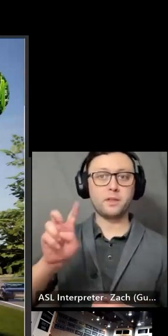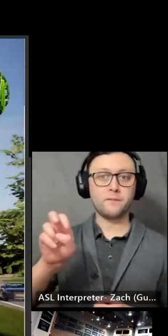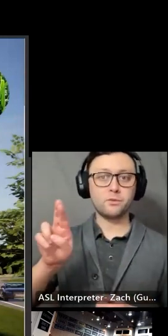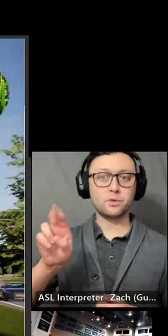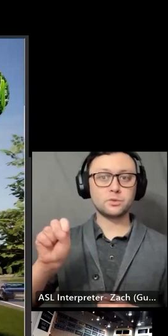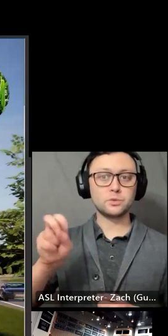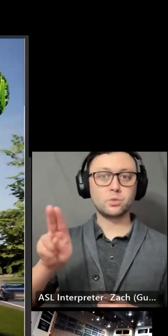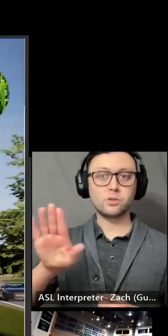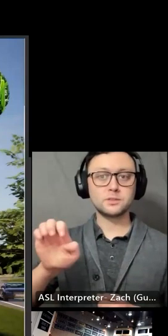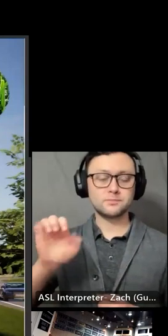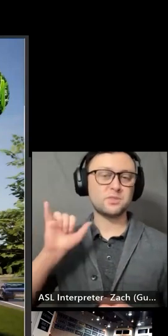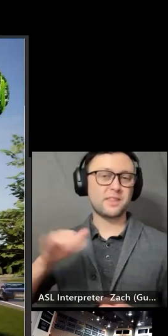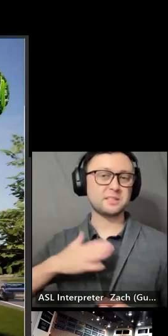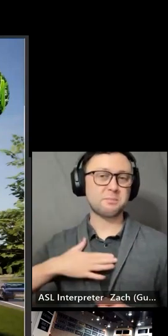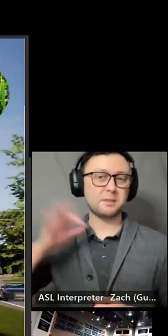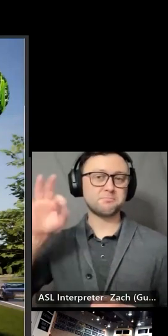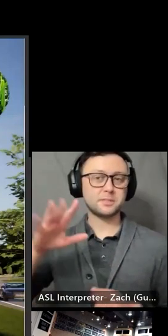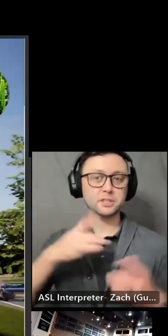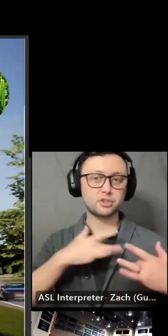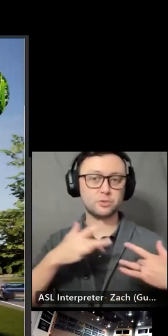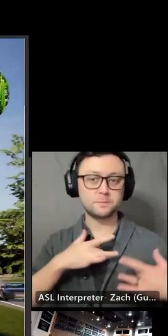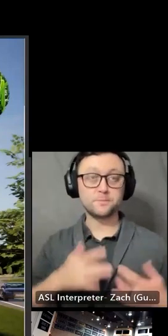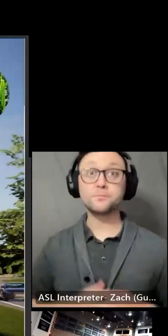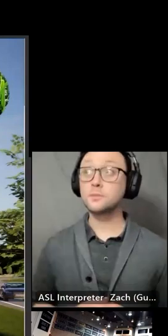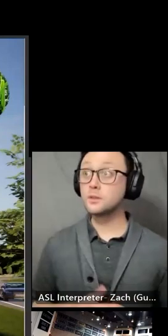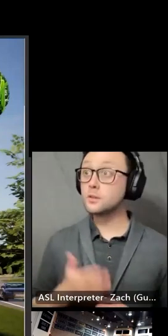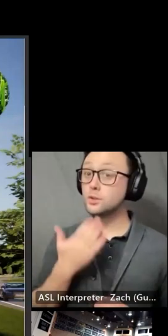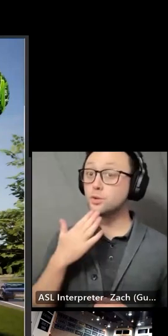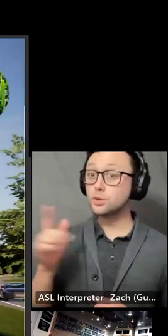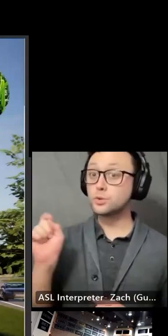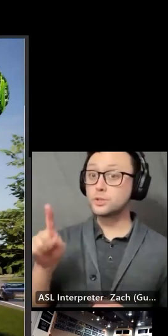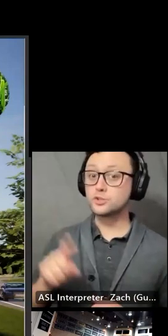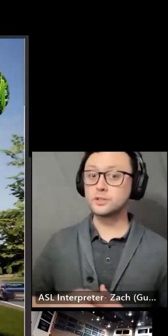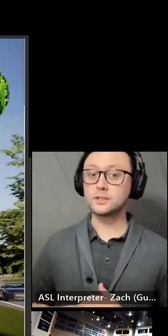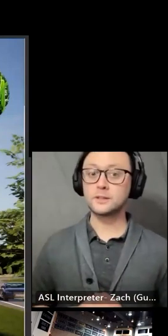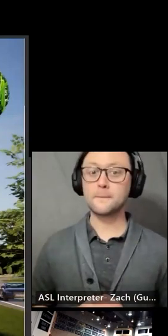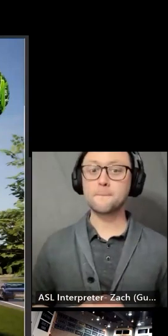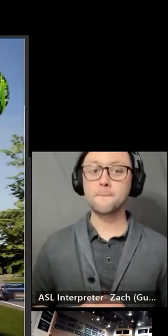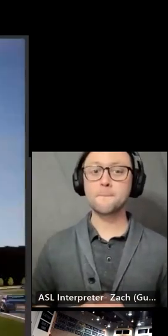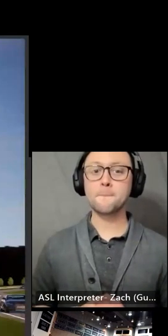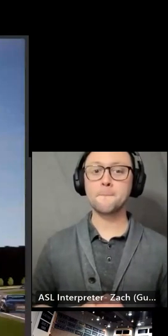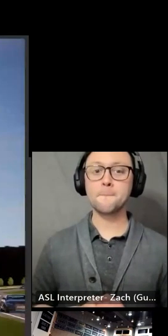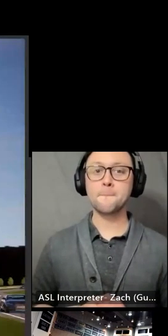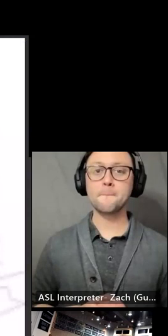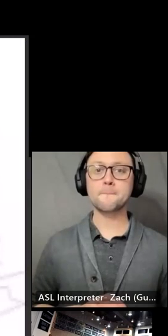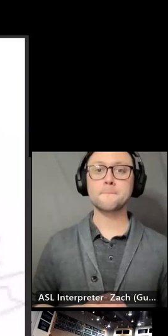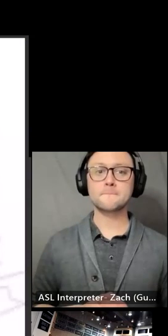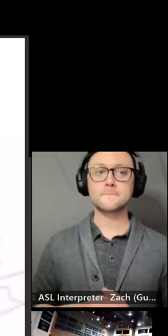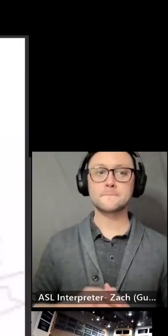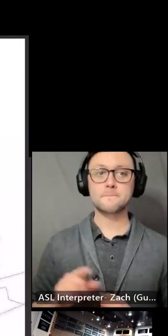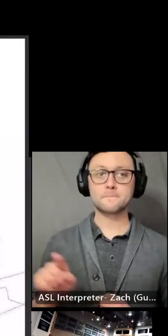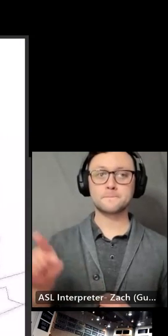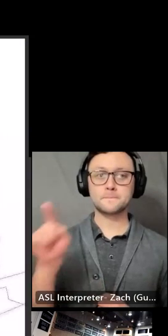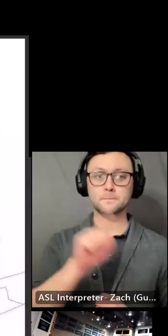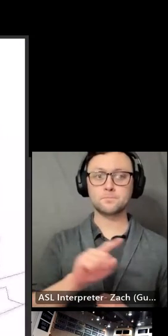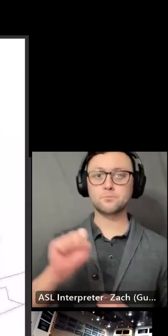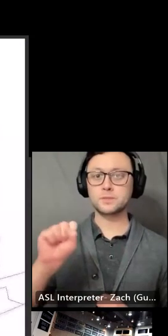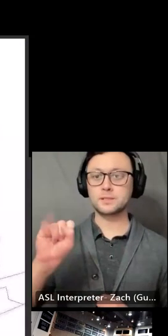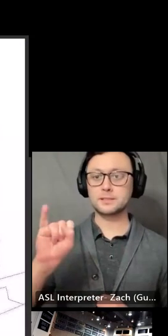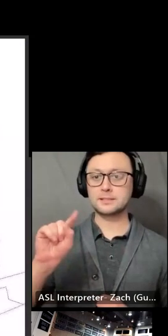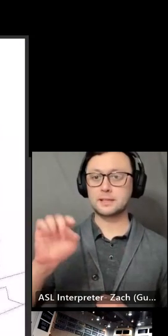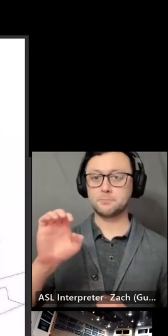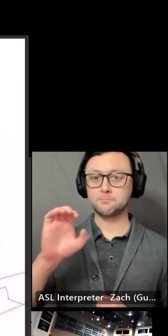that. No, that's a great question. Thank you. Yeah, I can go to the site plan, actually. Yeah, so